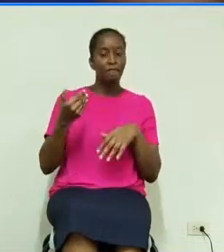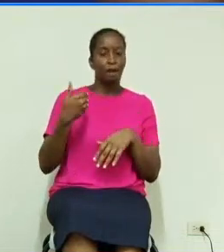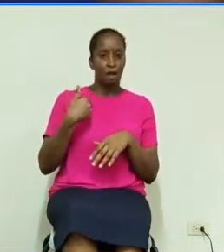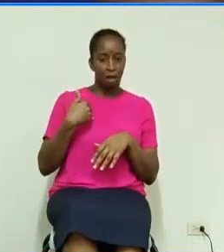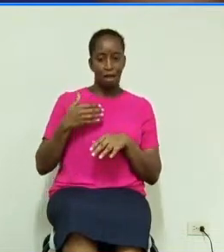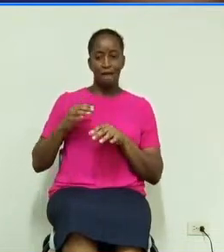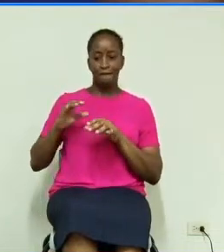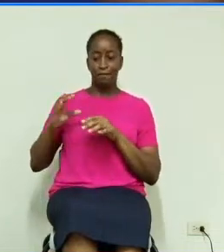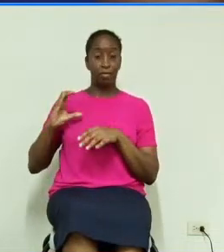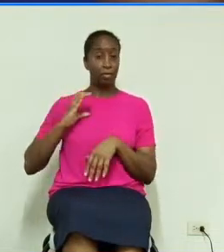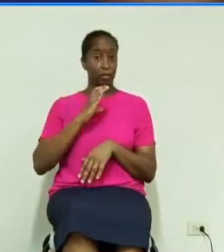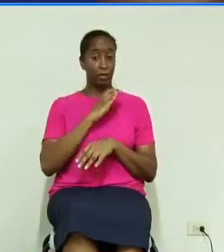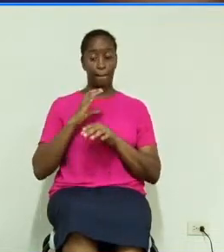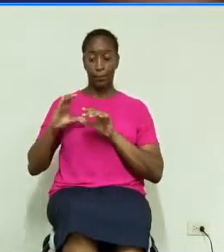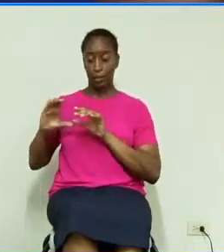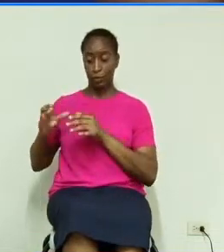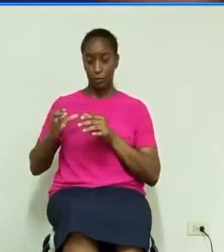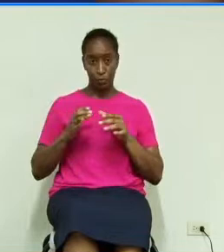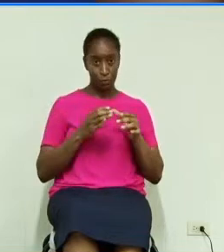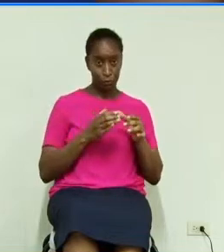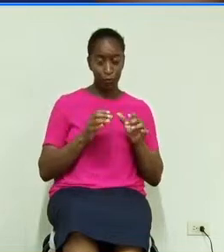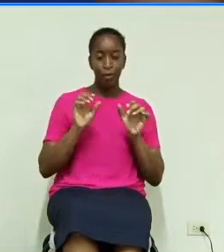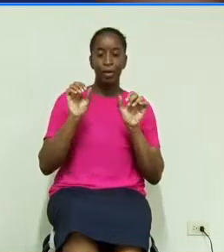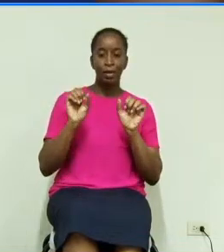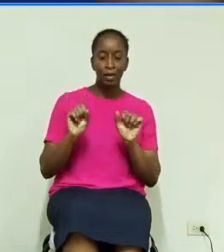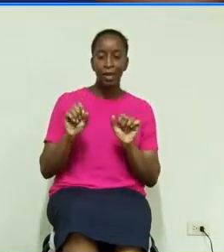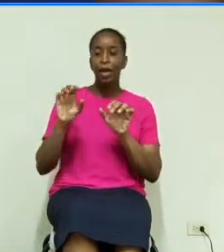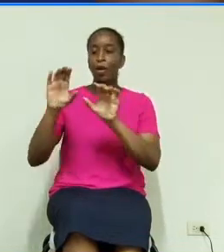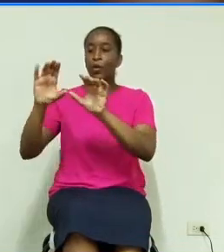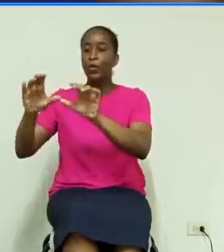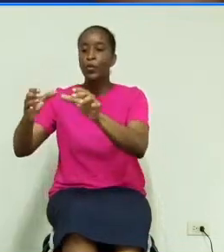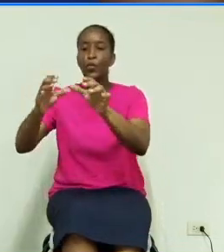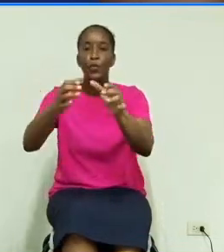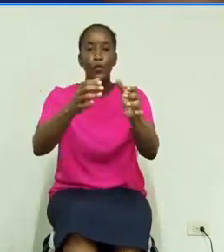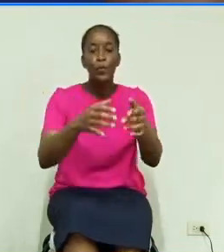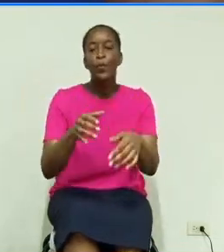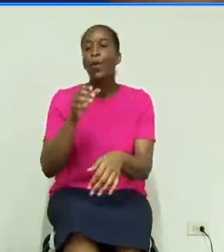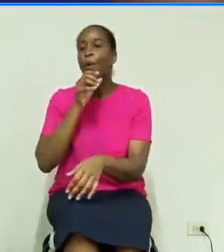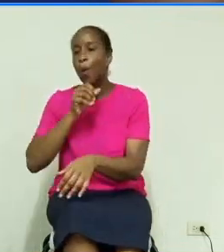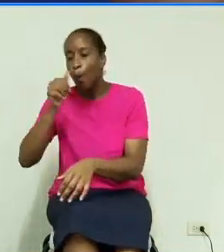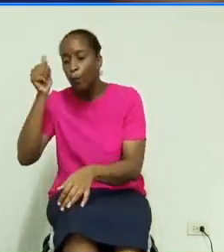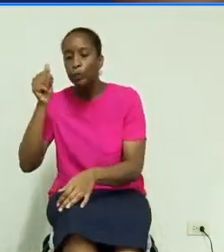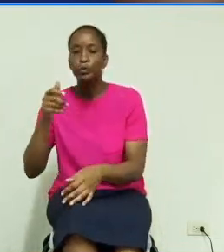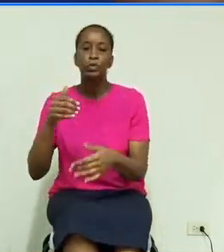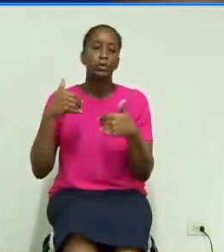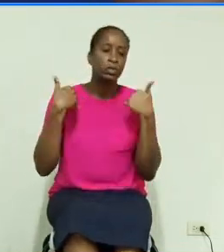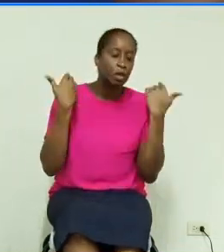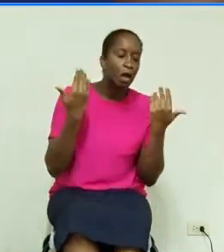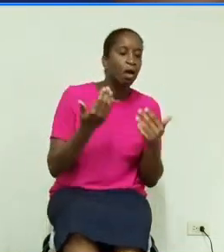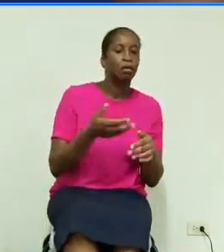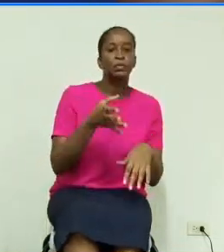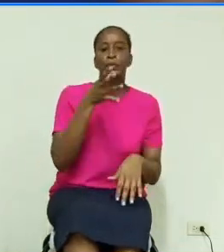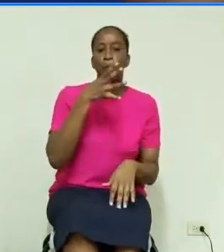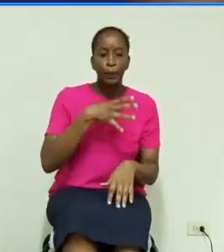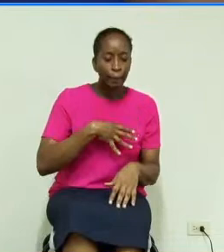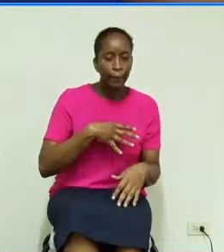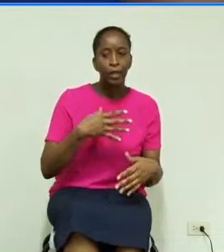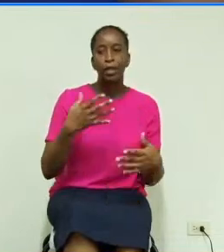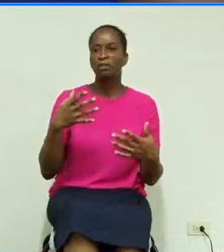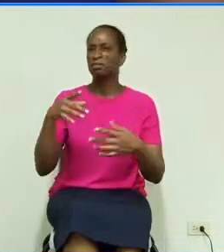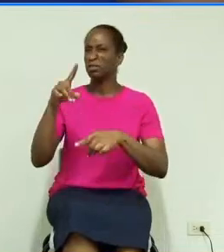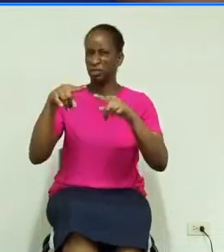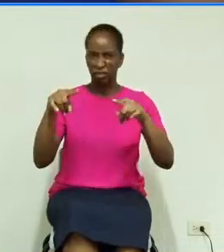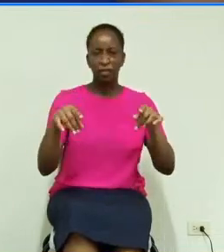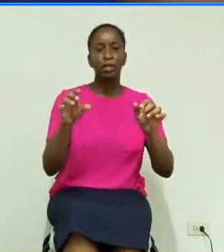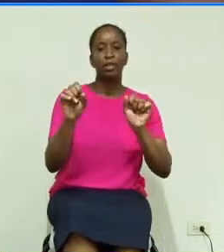be appointed? I'm not so attracted to everyone being appointed, but I certainly do agree that government's work